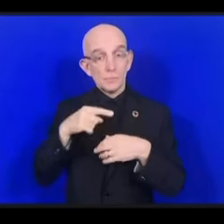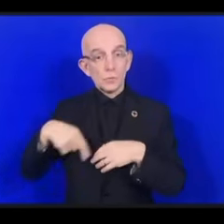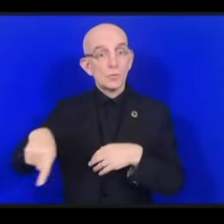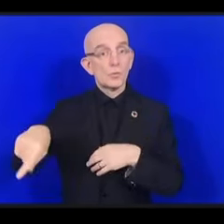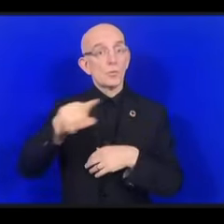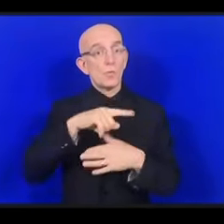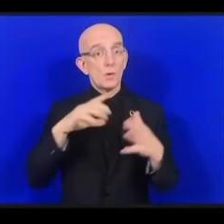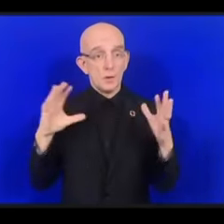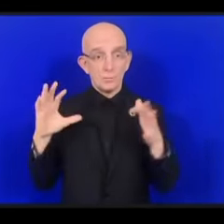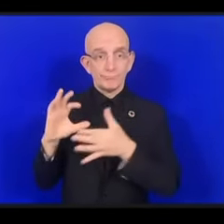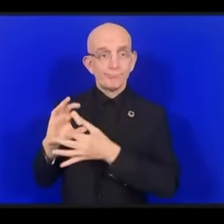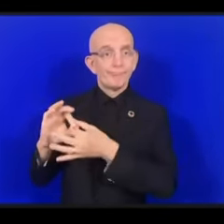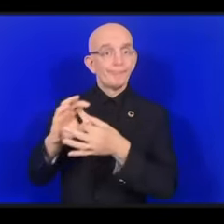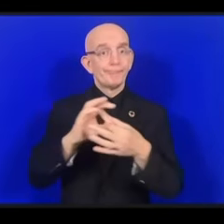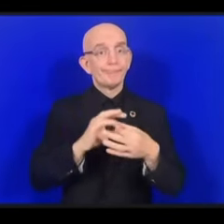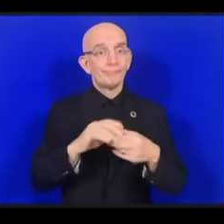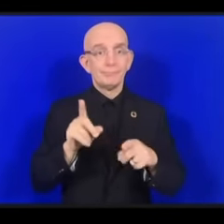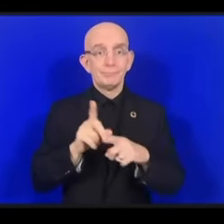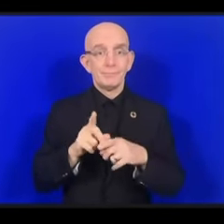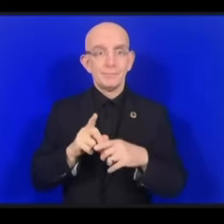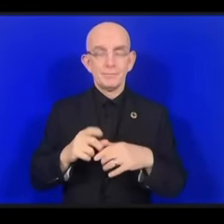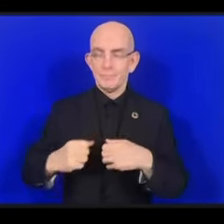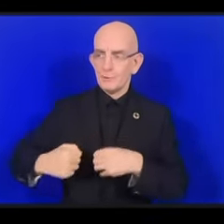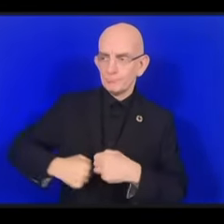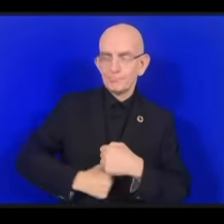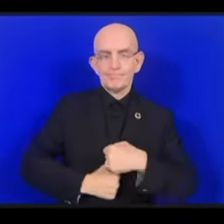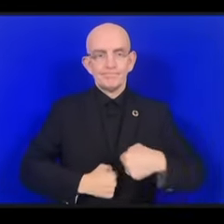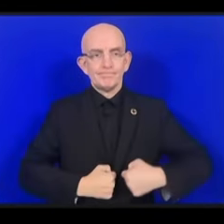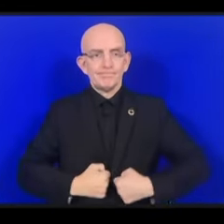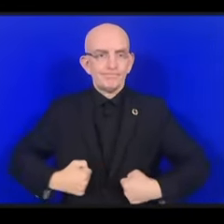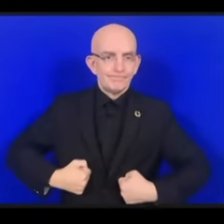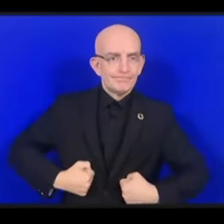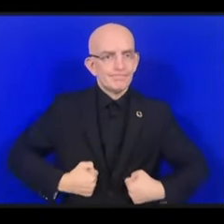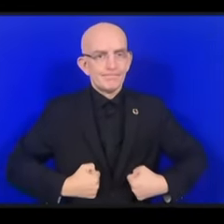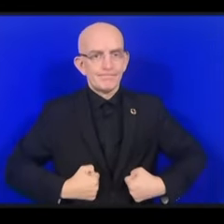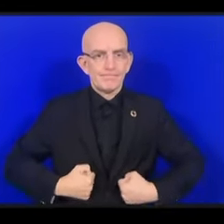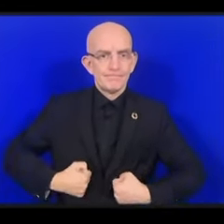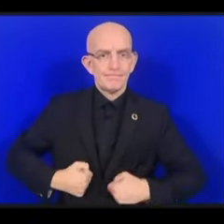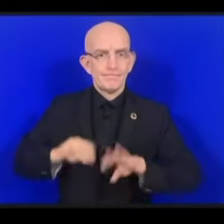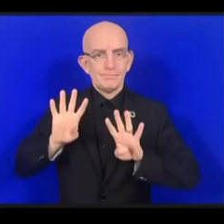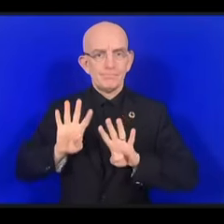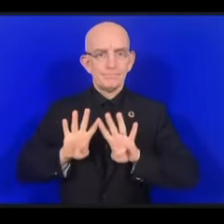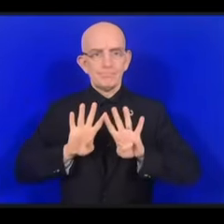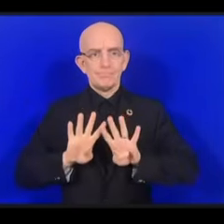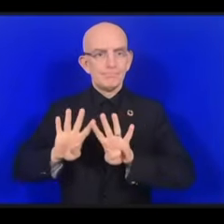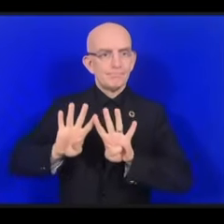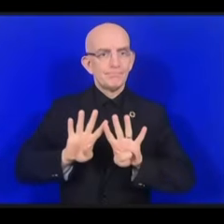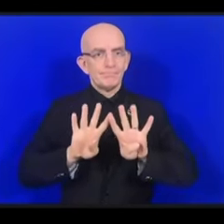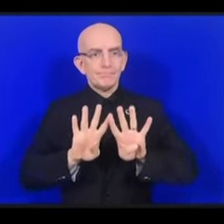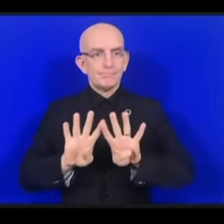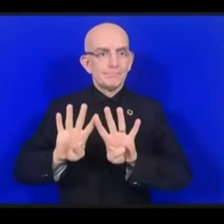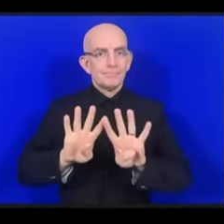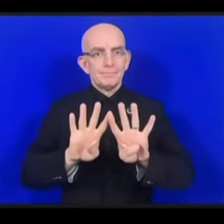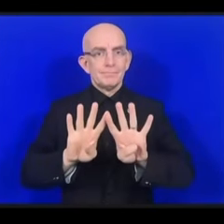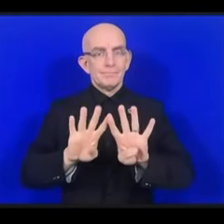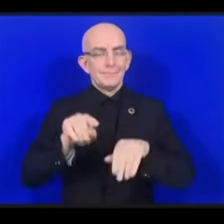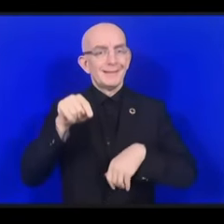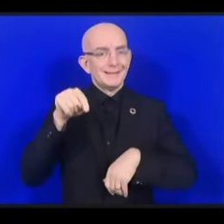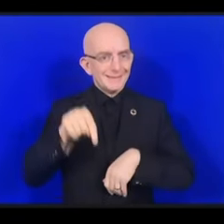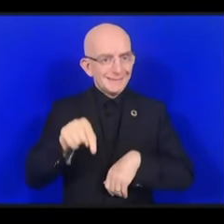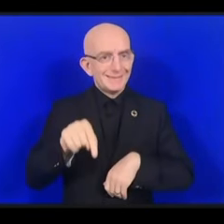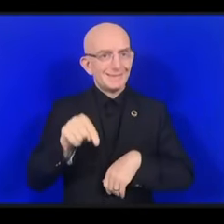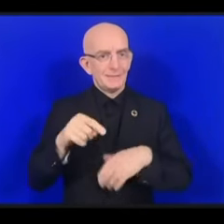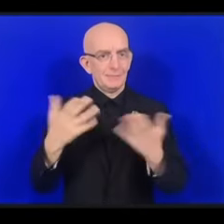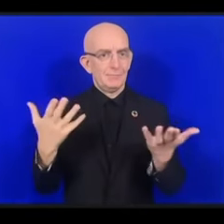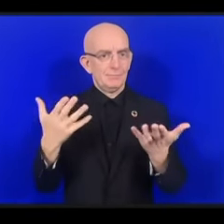This is exactly what the great work of the internet is all about. The main theme